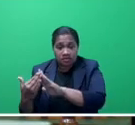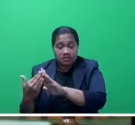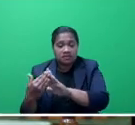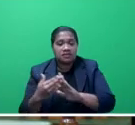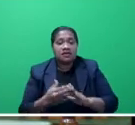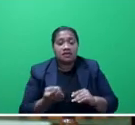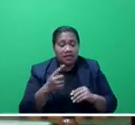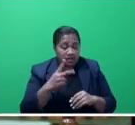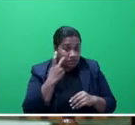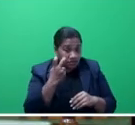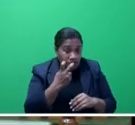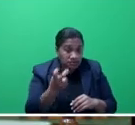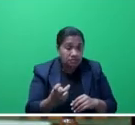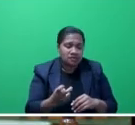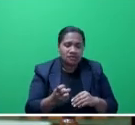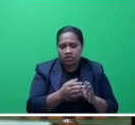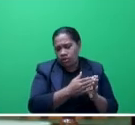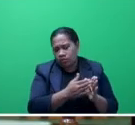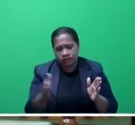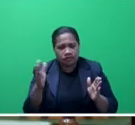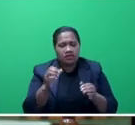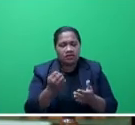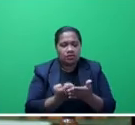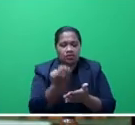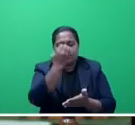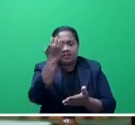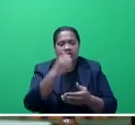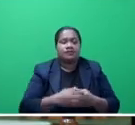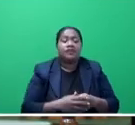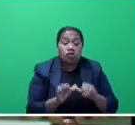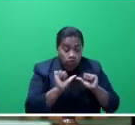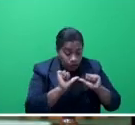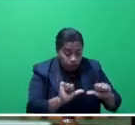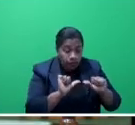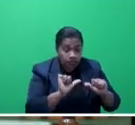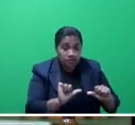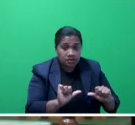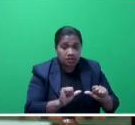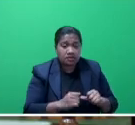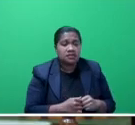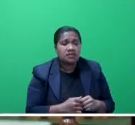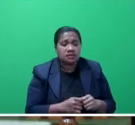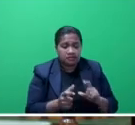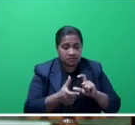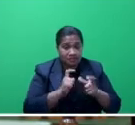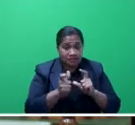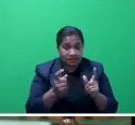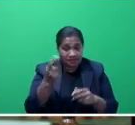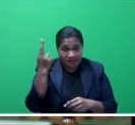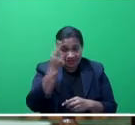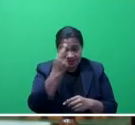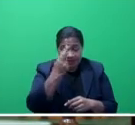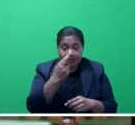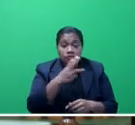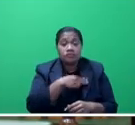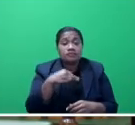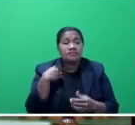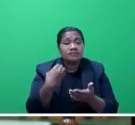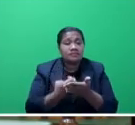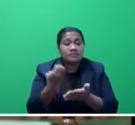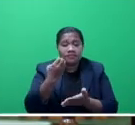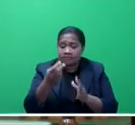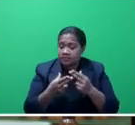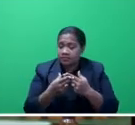tourism across our blue economy. And to protect against intensifying climate risks, the Ministry of Economy, in collaboration with the